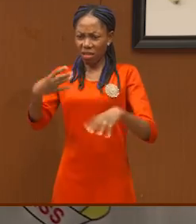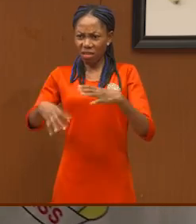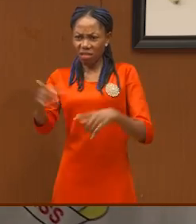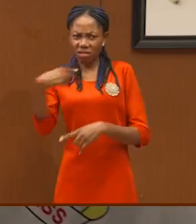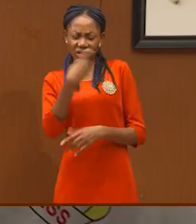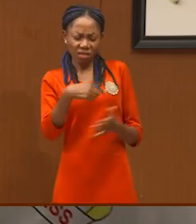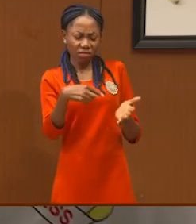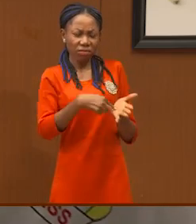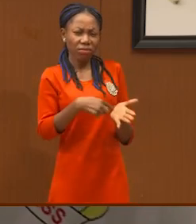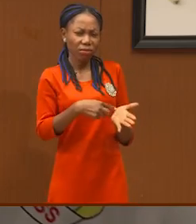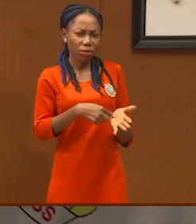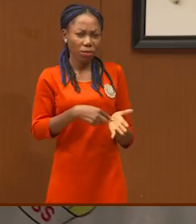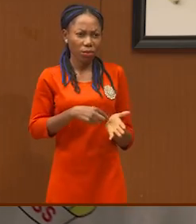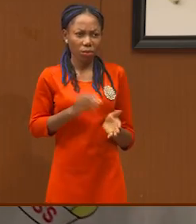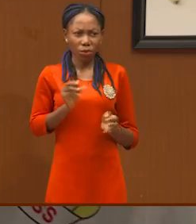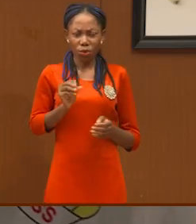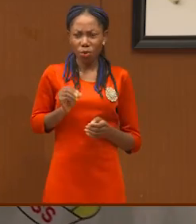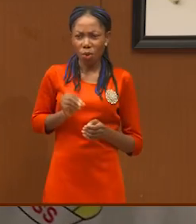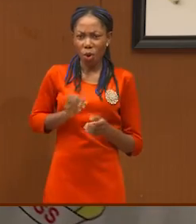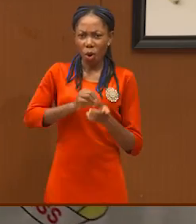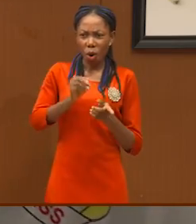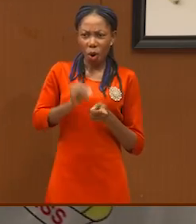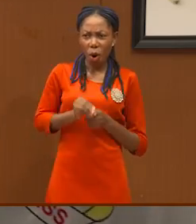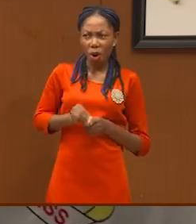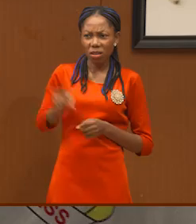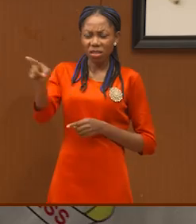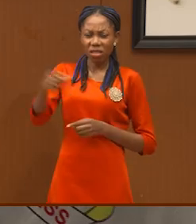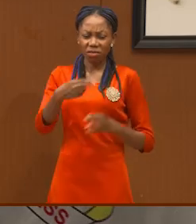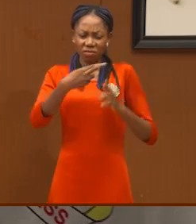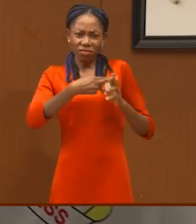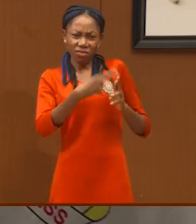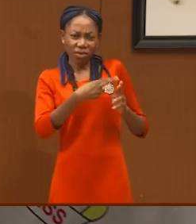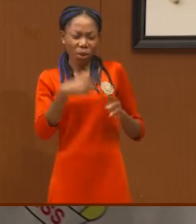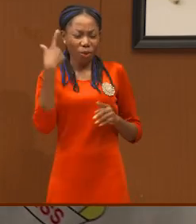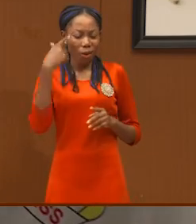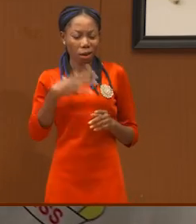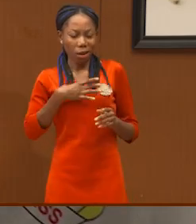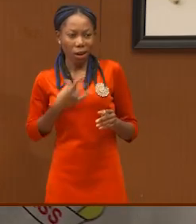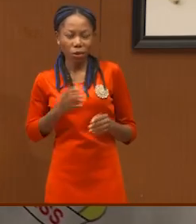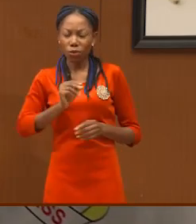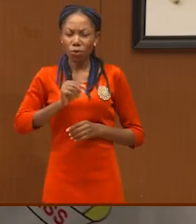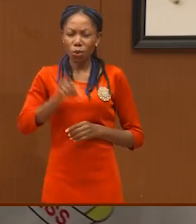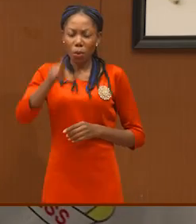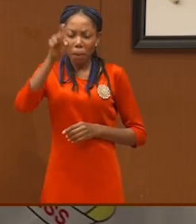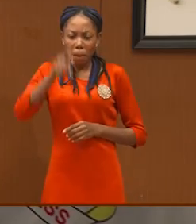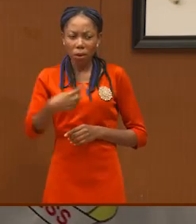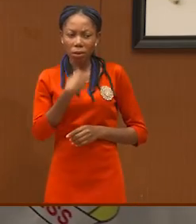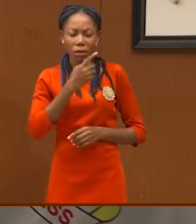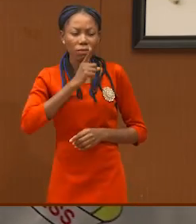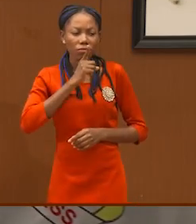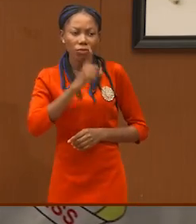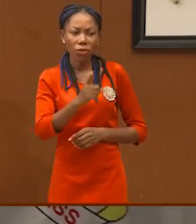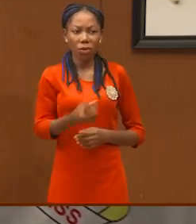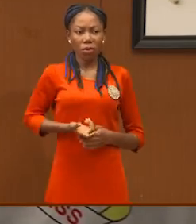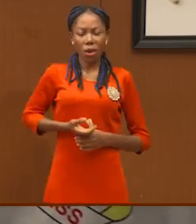owing me about. Okay. Somebody has been my tenant for about. Okay. You have to be specific. Okay. When